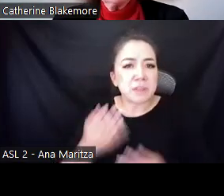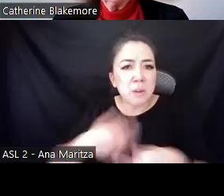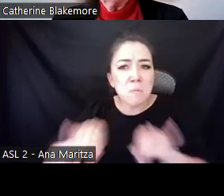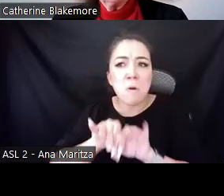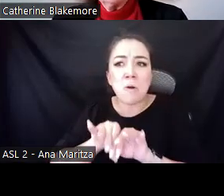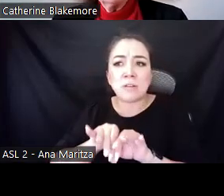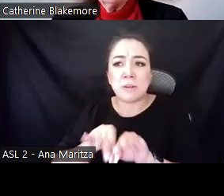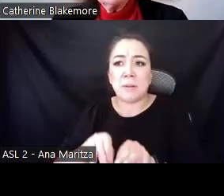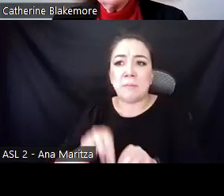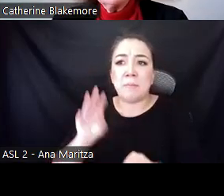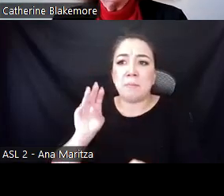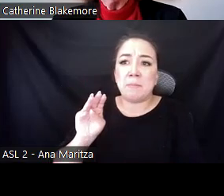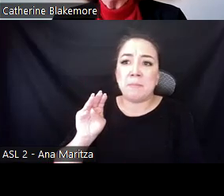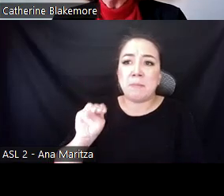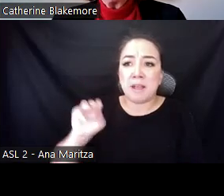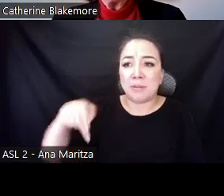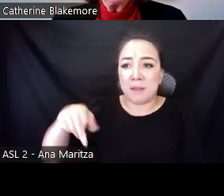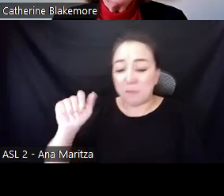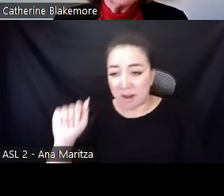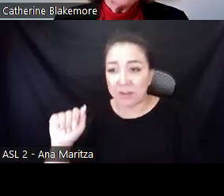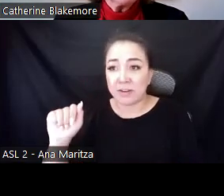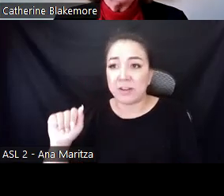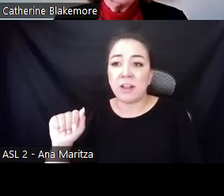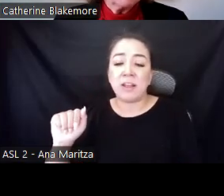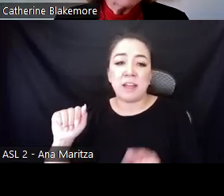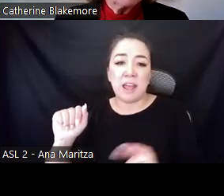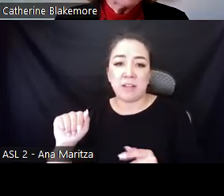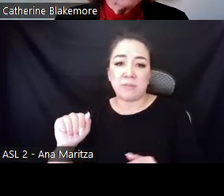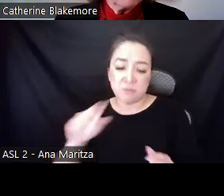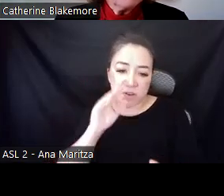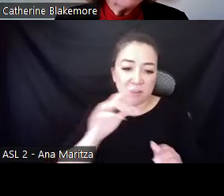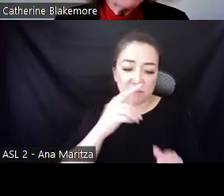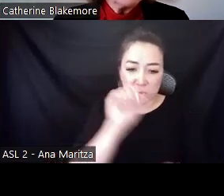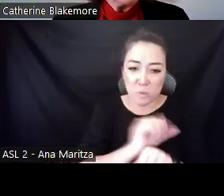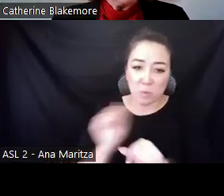the Master Plan for Aging has had in shaping the work that we're all